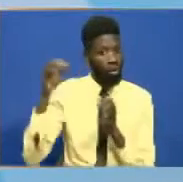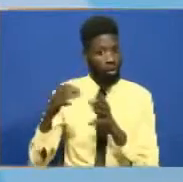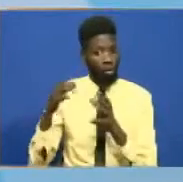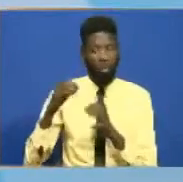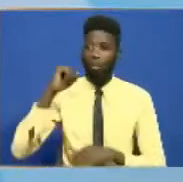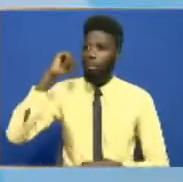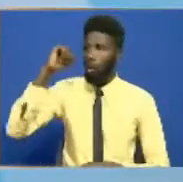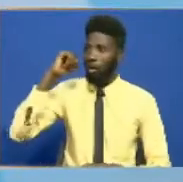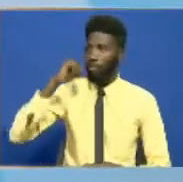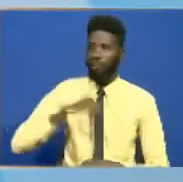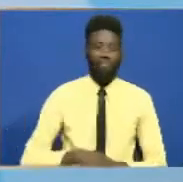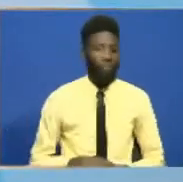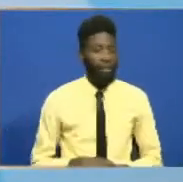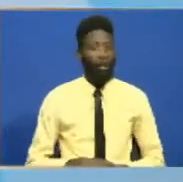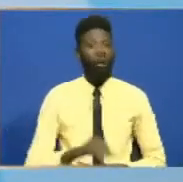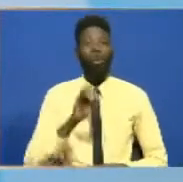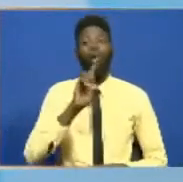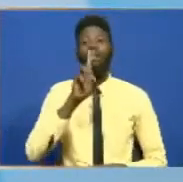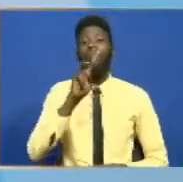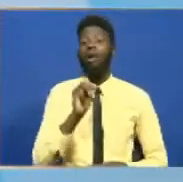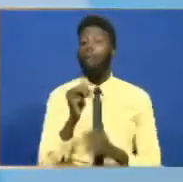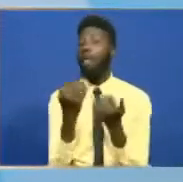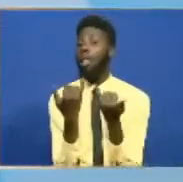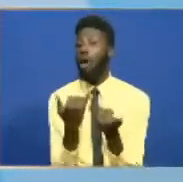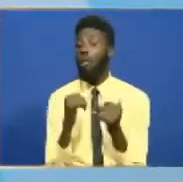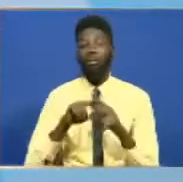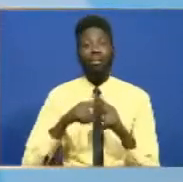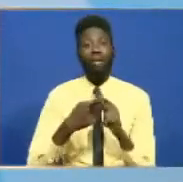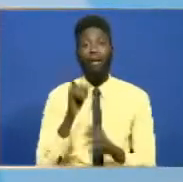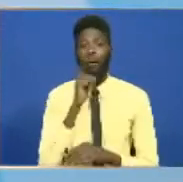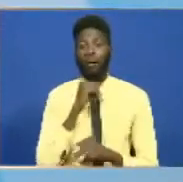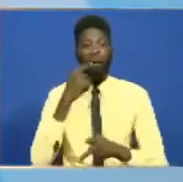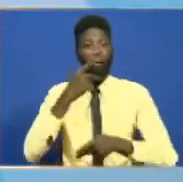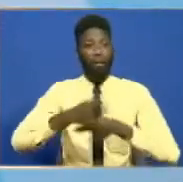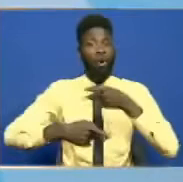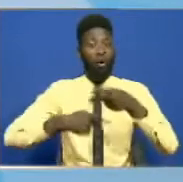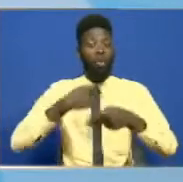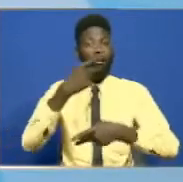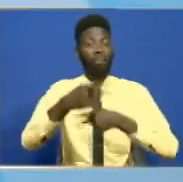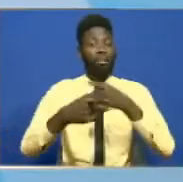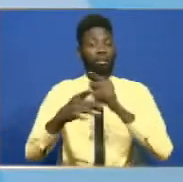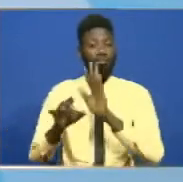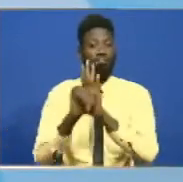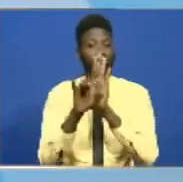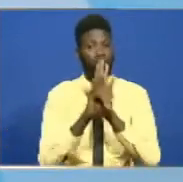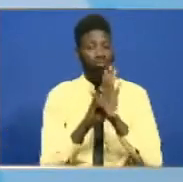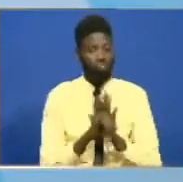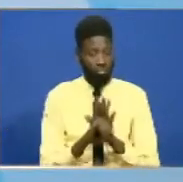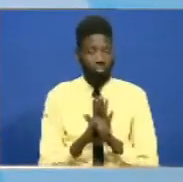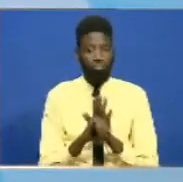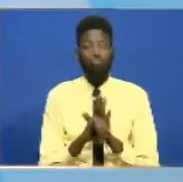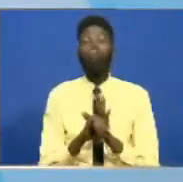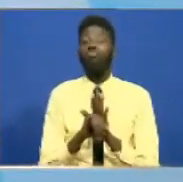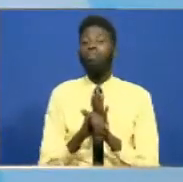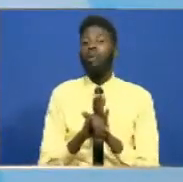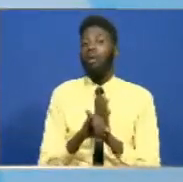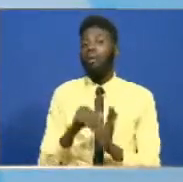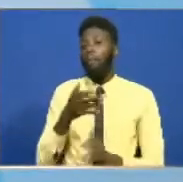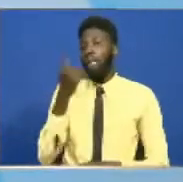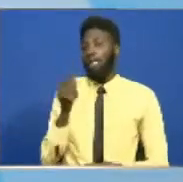Orange Democratic Movement, ODM, has started the process of identifying a suitable presidential candidate